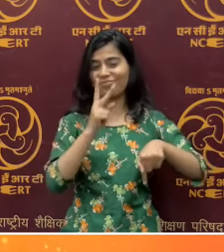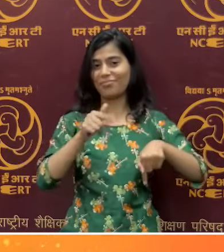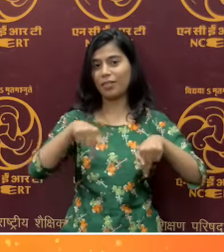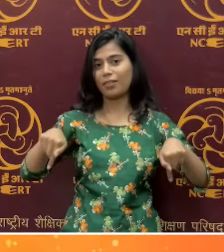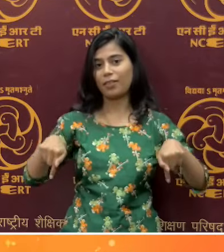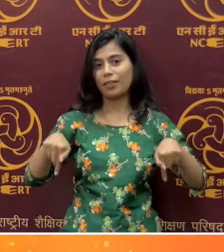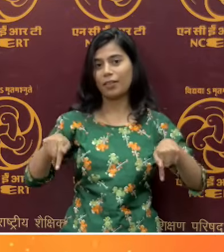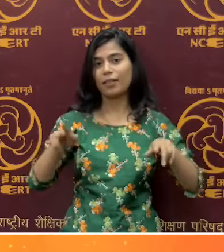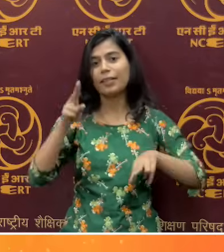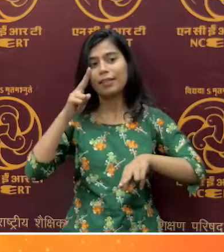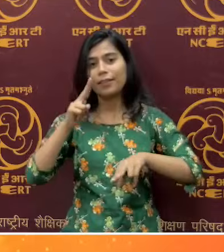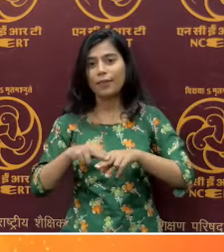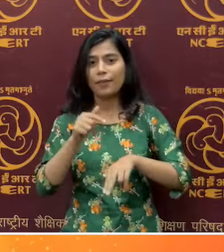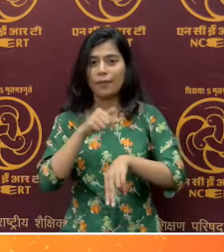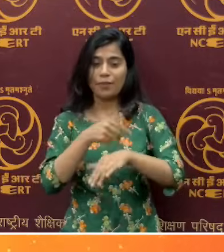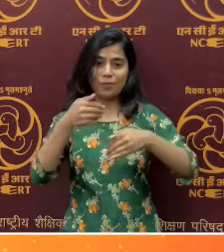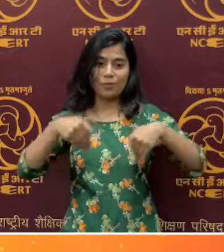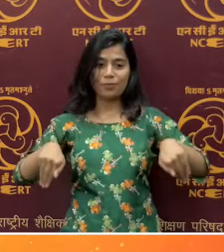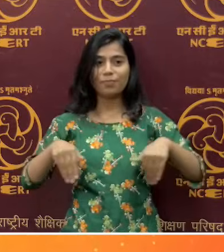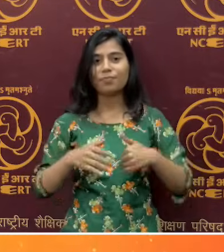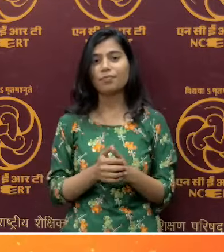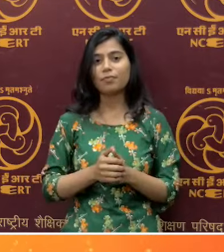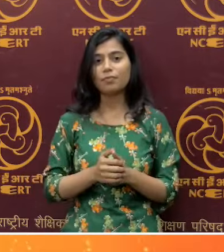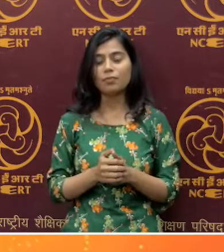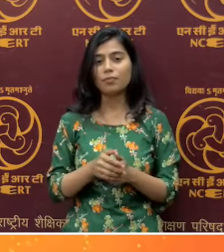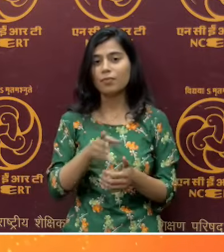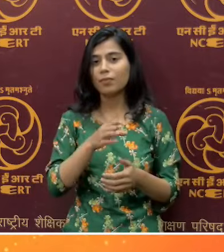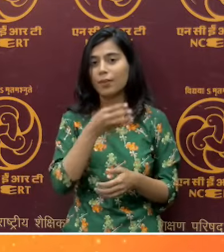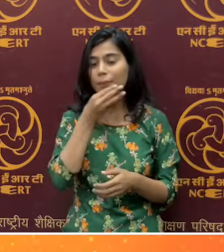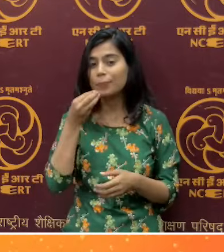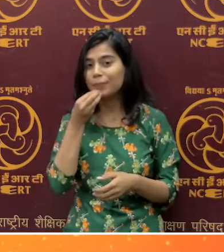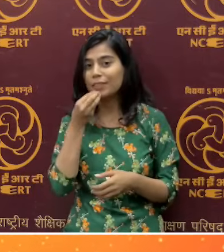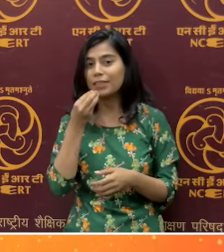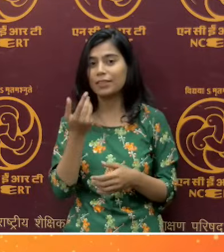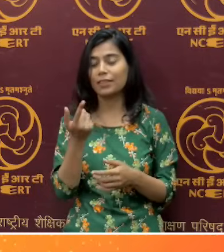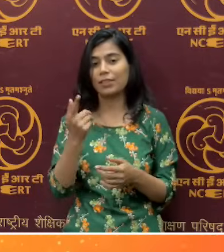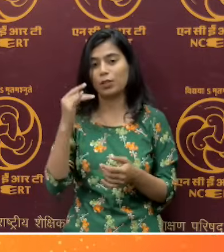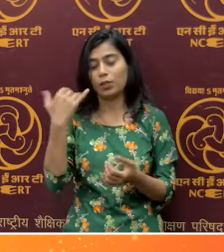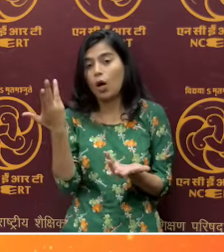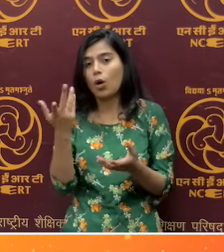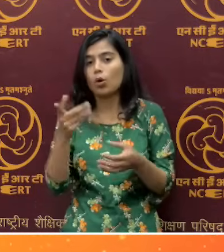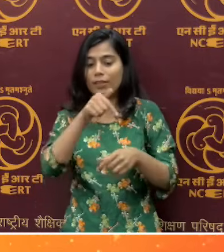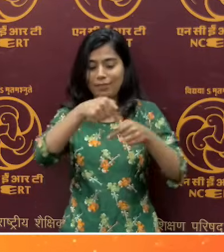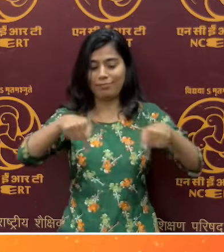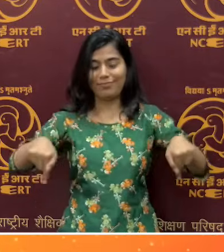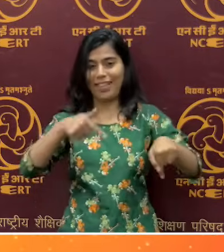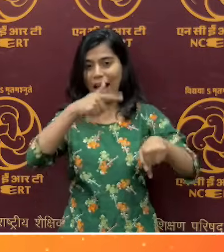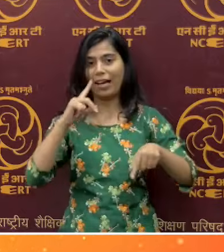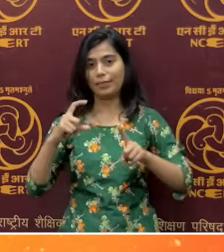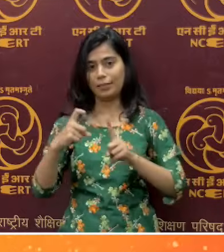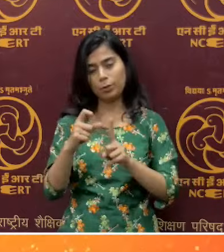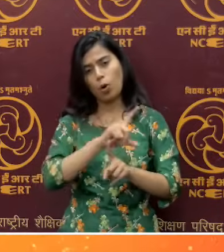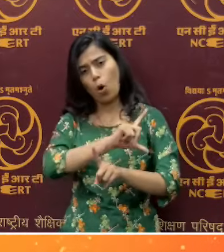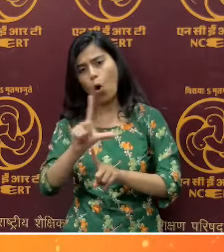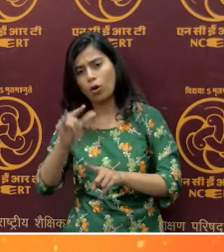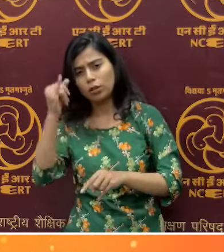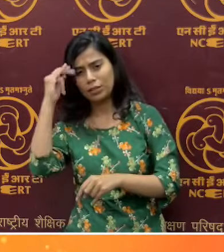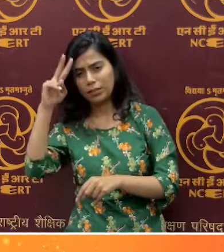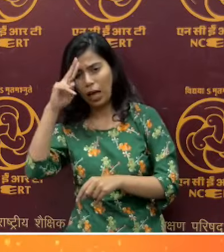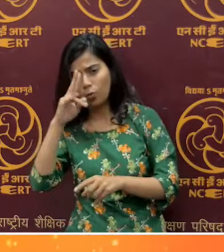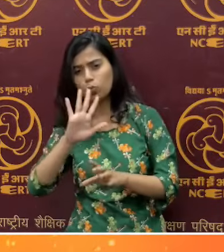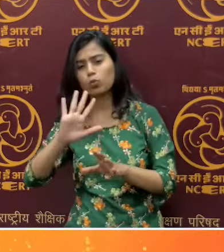prashast.helpdesk@ceit.nic.in. Since we do not enough time left in this session, we request you kindly address your queries to this email ID. Yes, sir, please go ahead with the